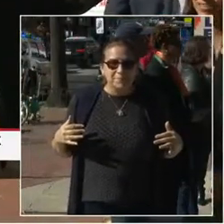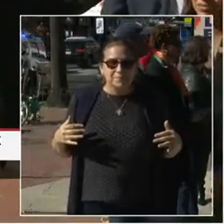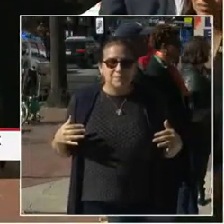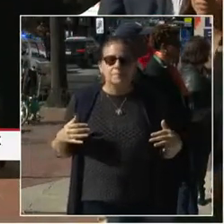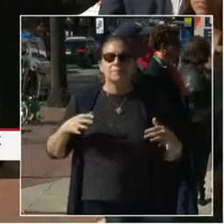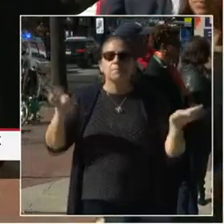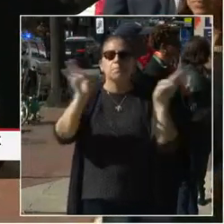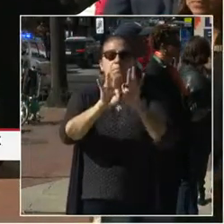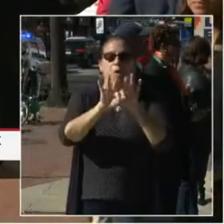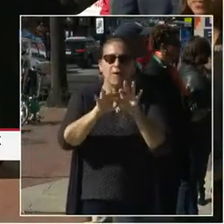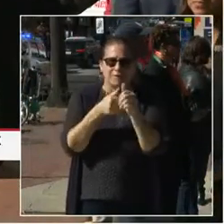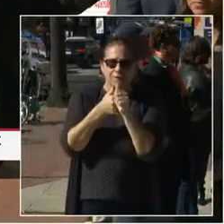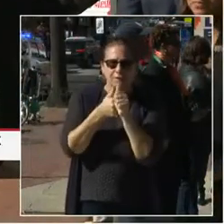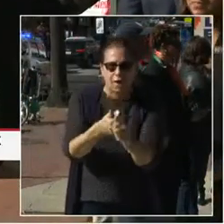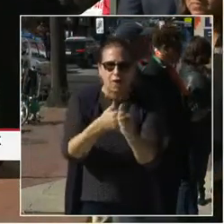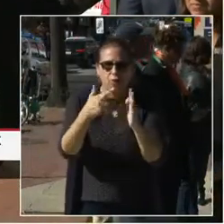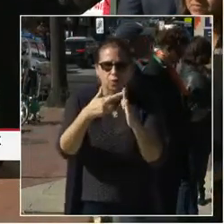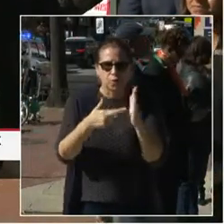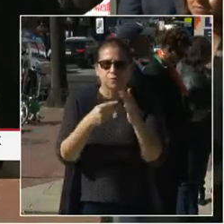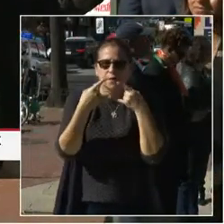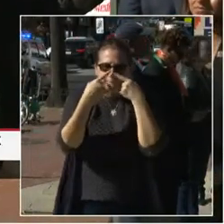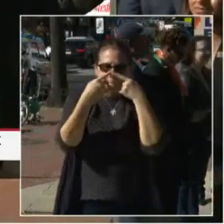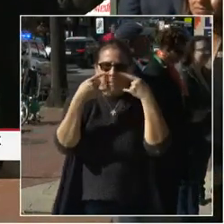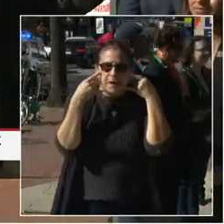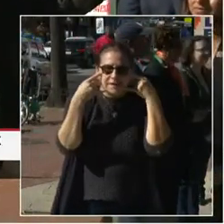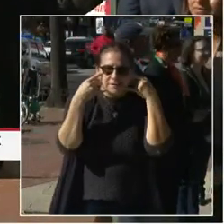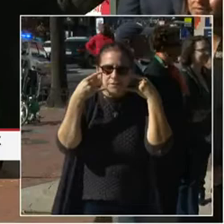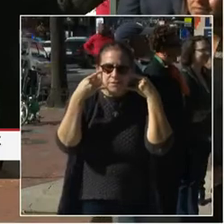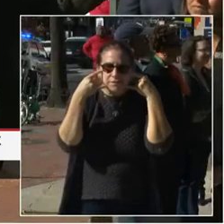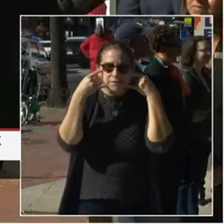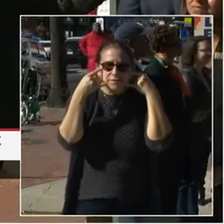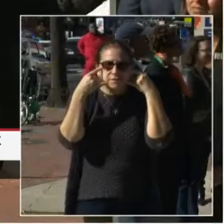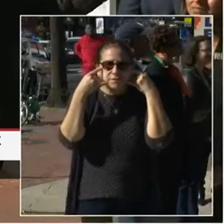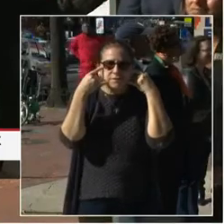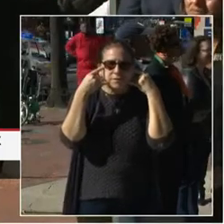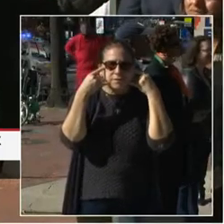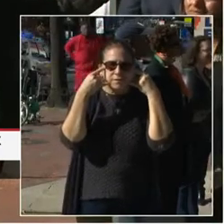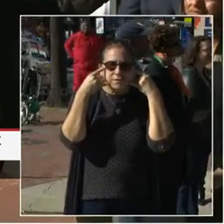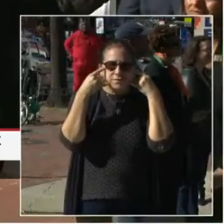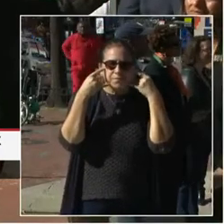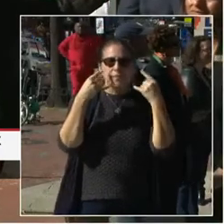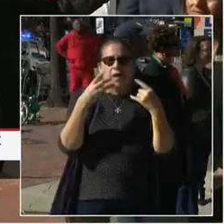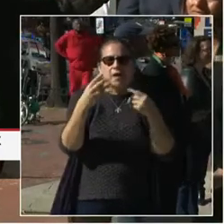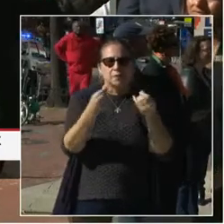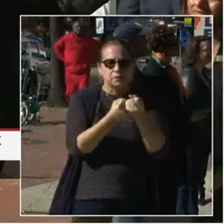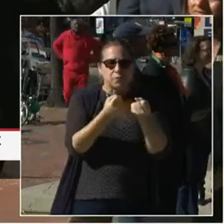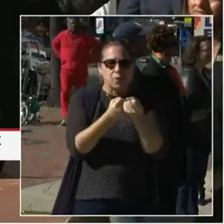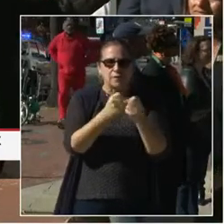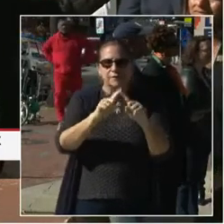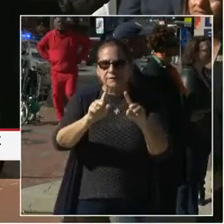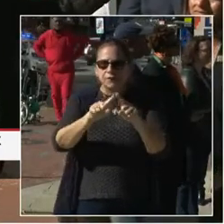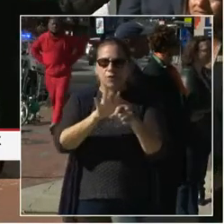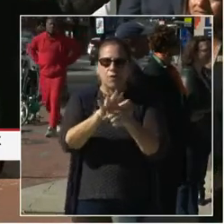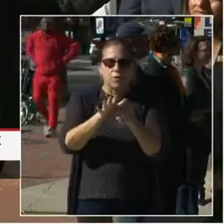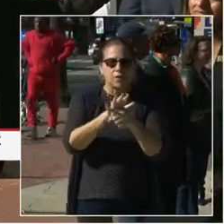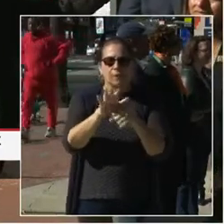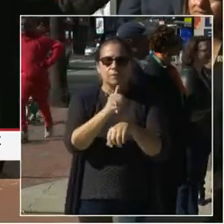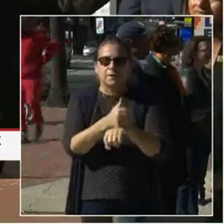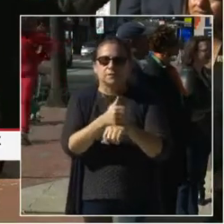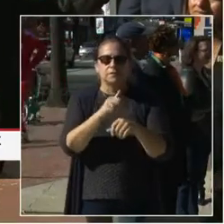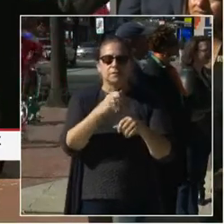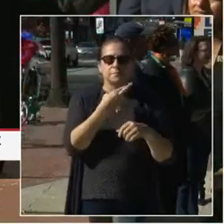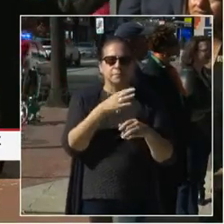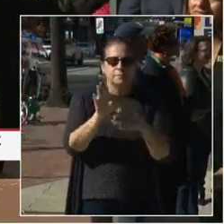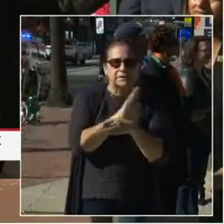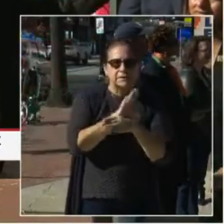to support our food scene. It reflects so much of who and what we are in D.C. And we're lucky in so many